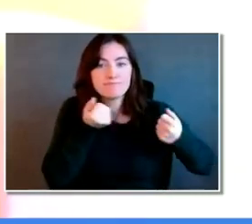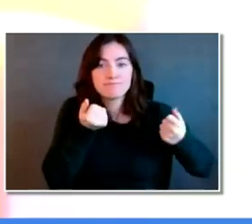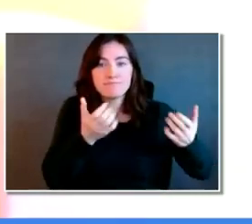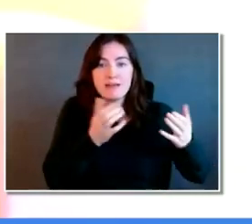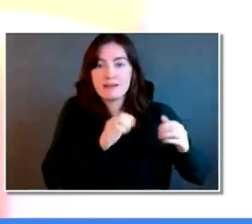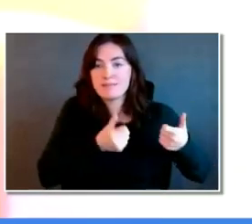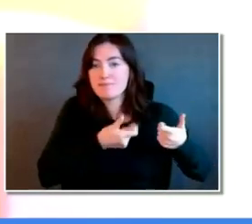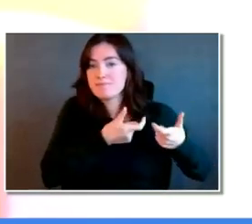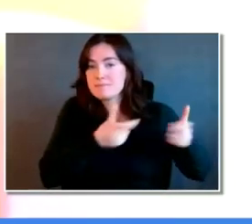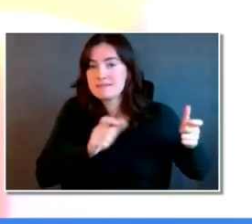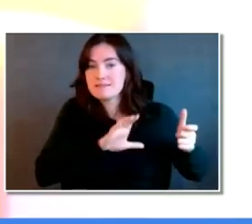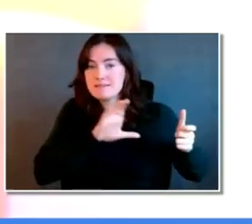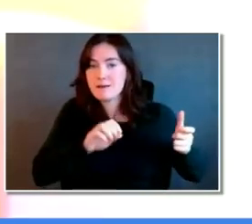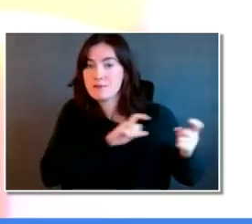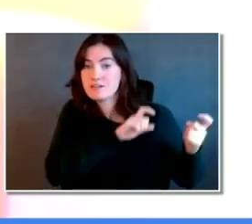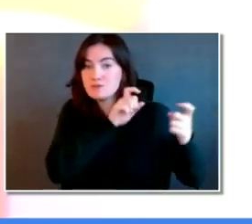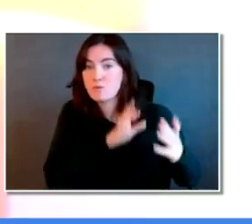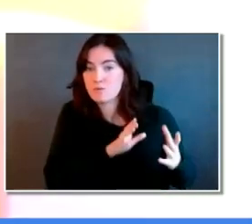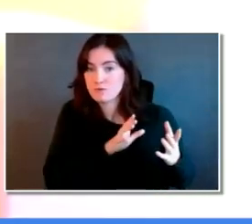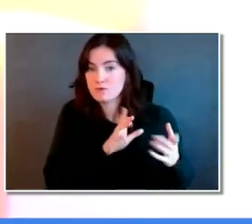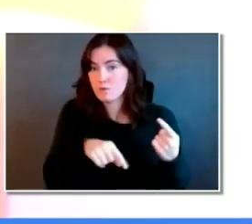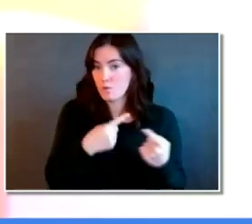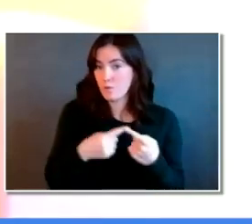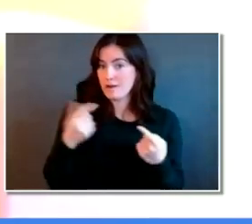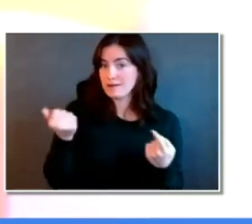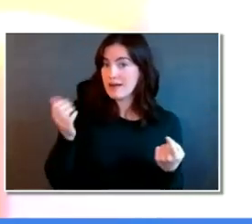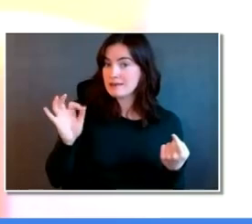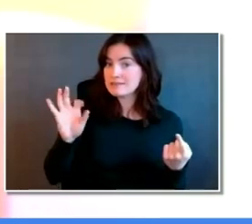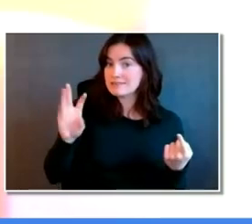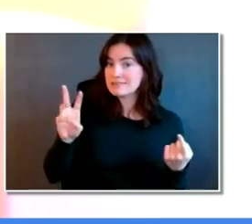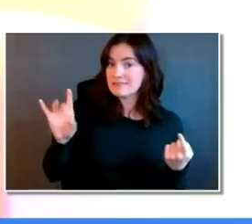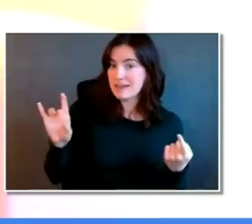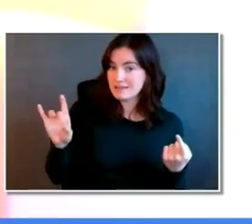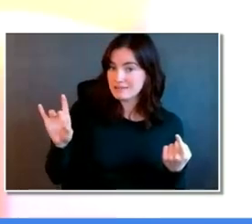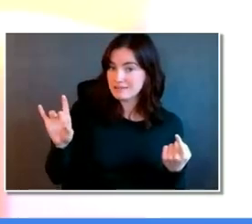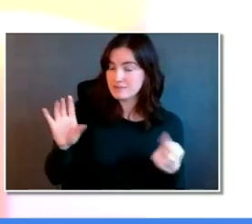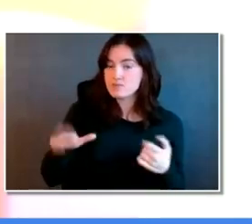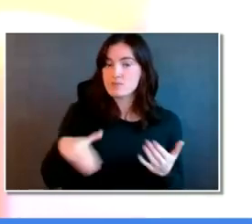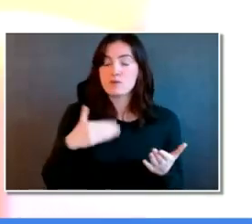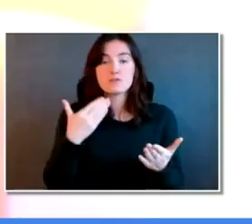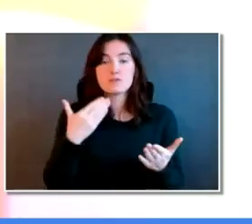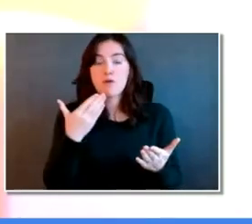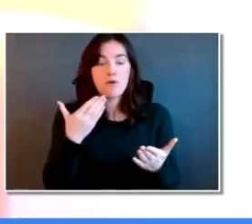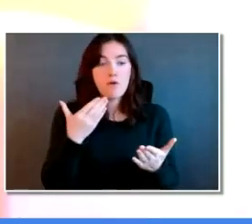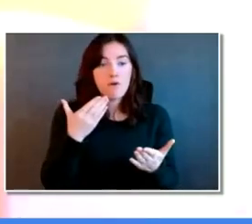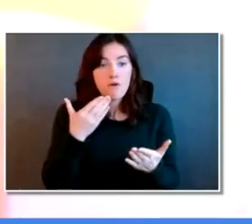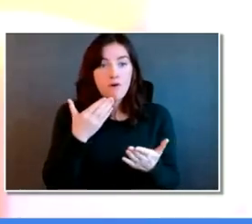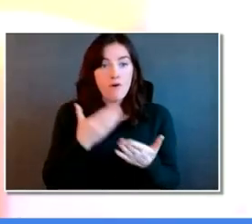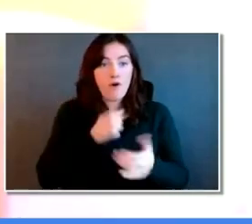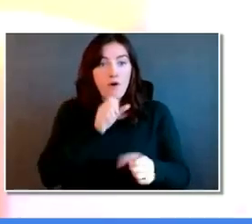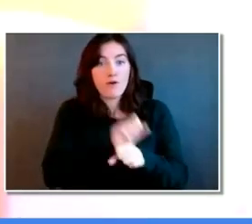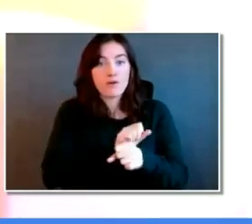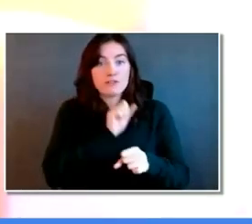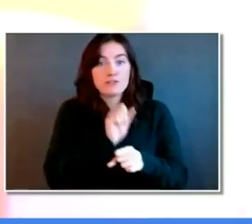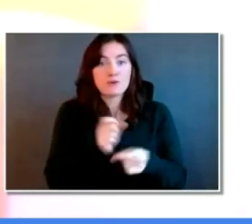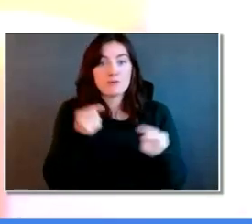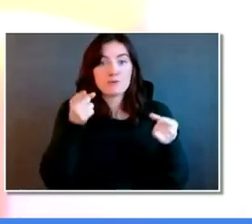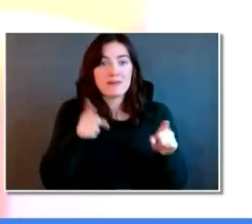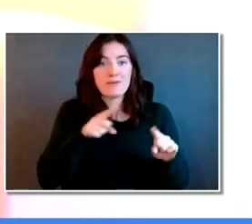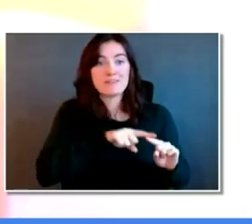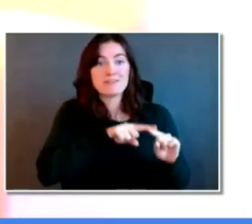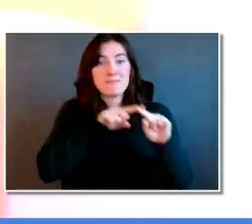in 1968. This was all on the backs of what seemed like a retreat from the